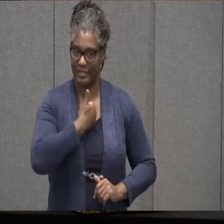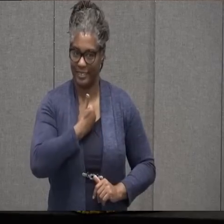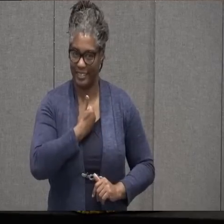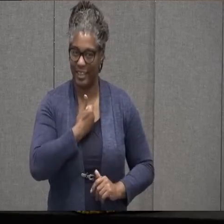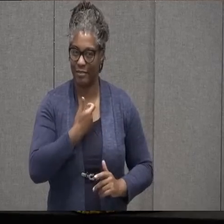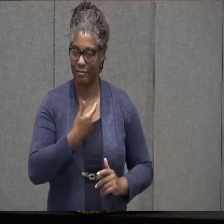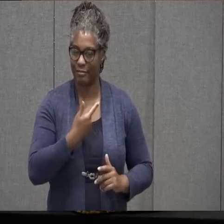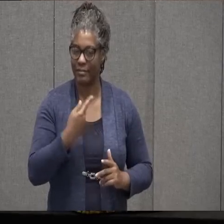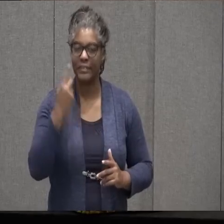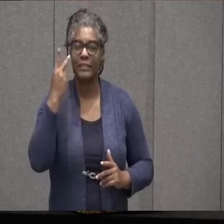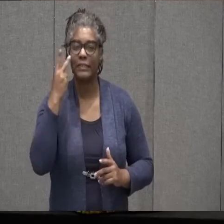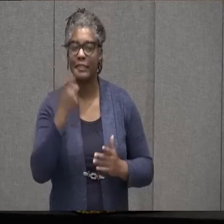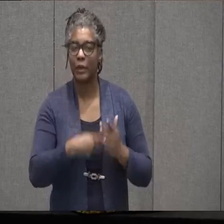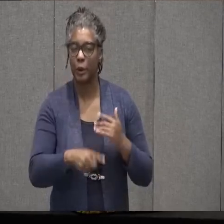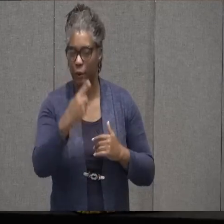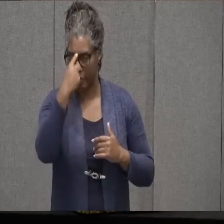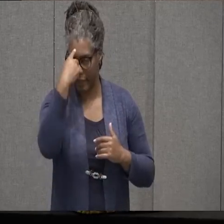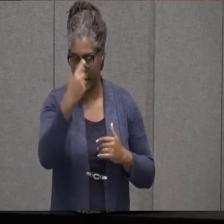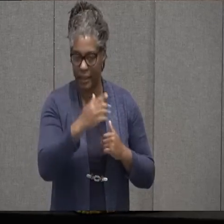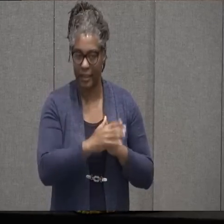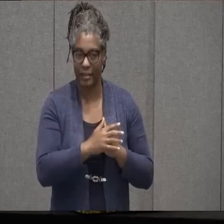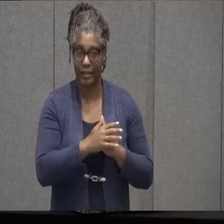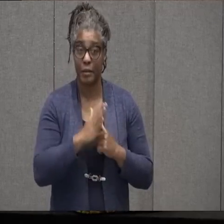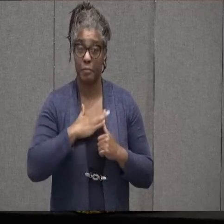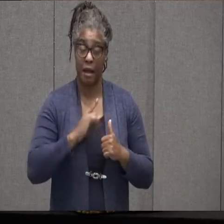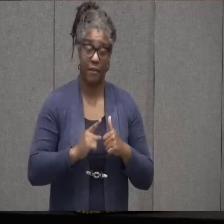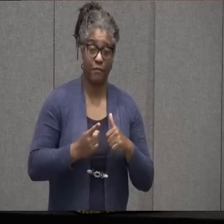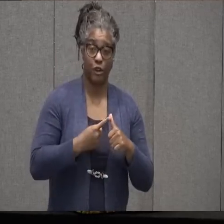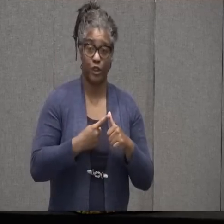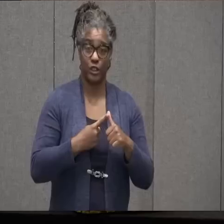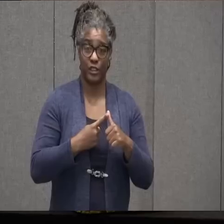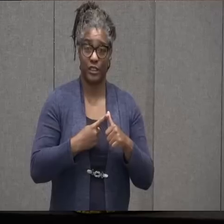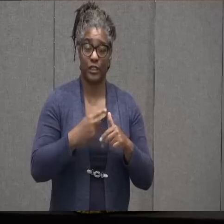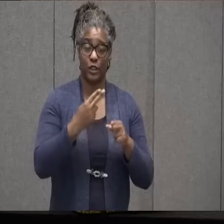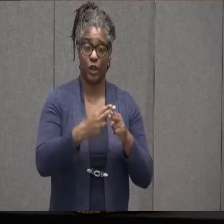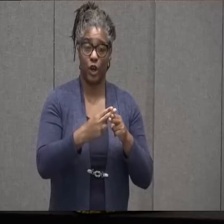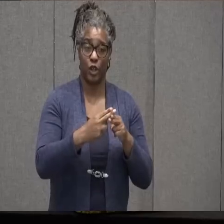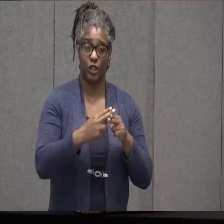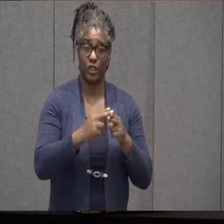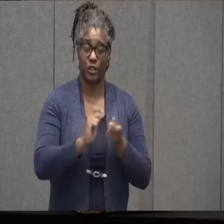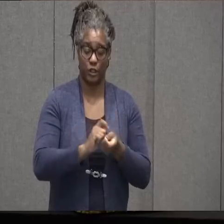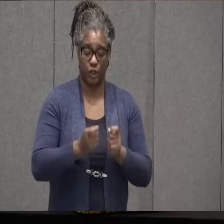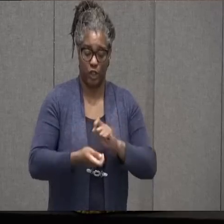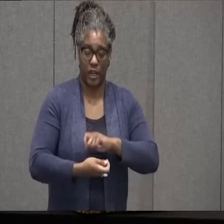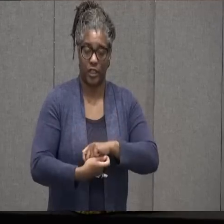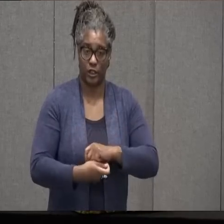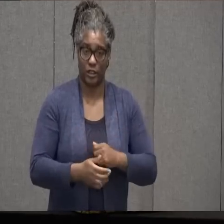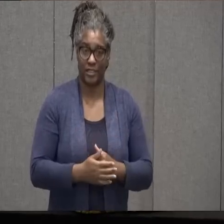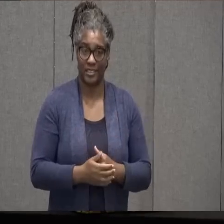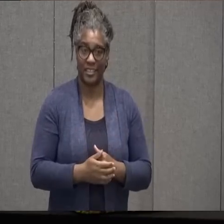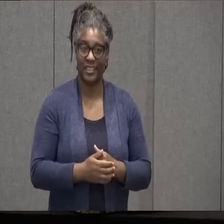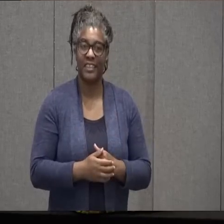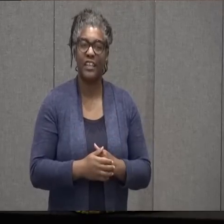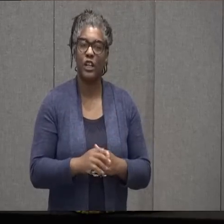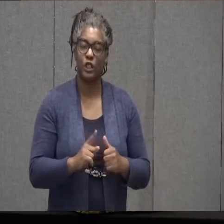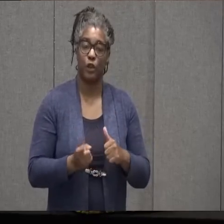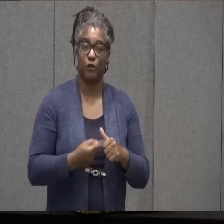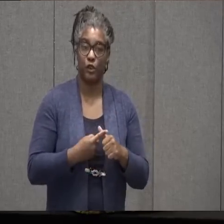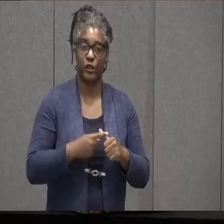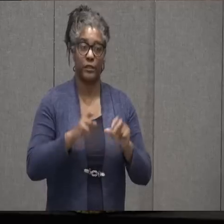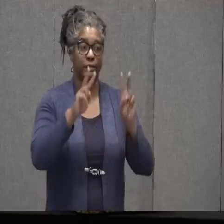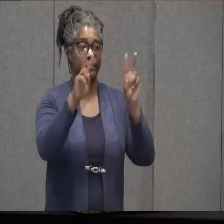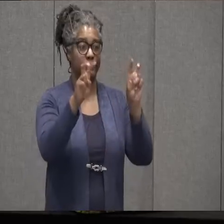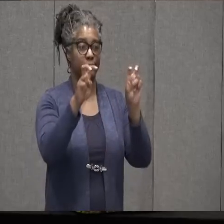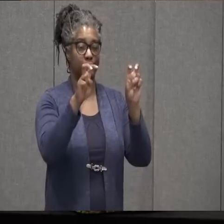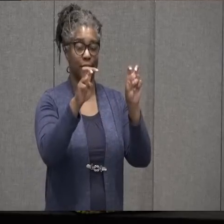is titled Change. So you can give your haiku a title, and that helps set the scene for it, right?